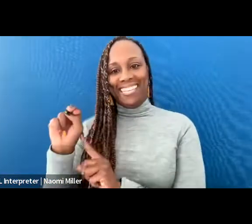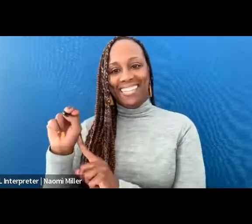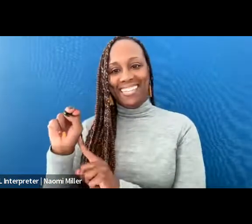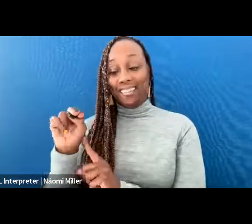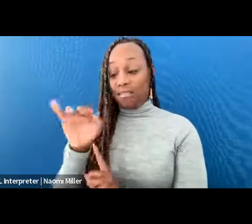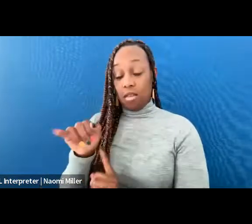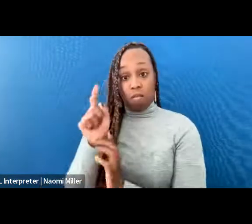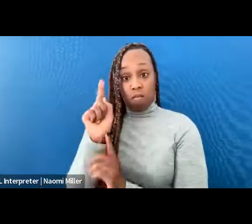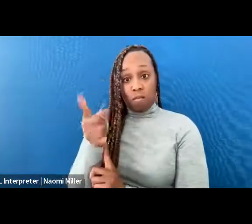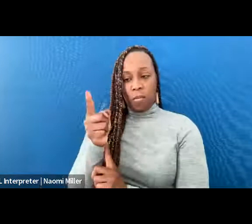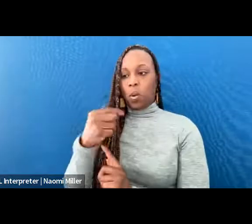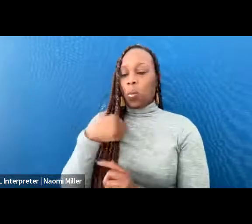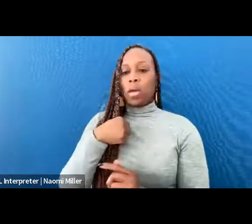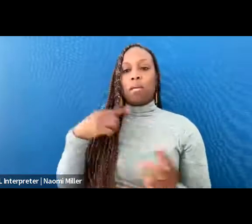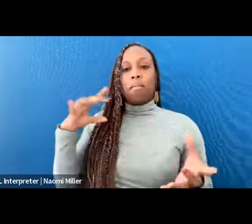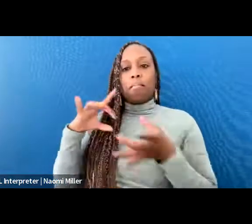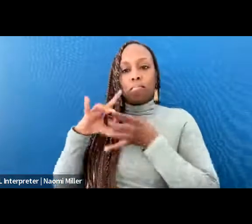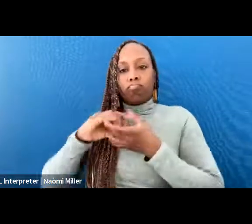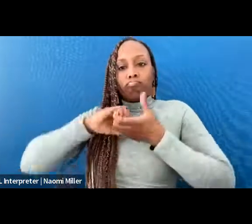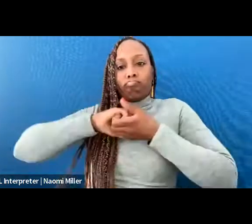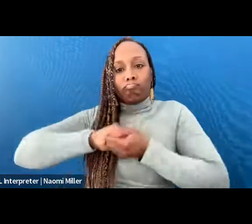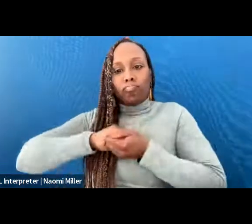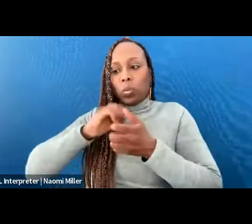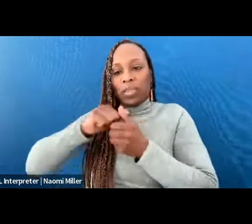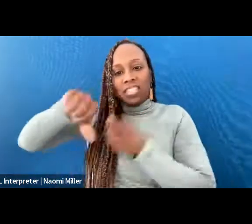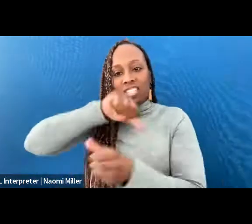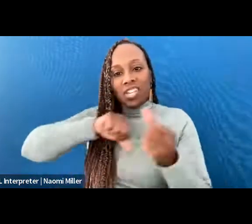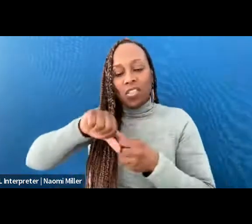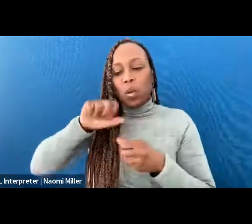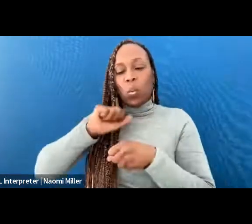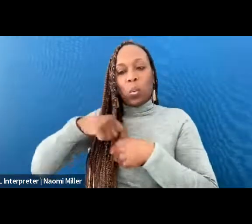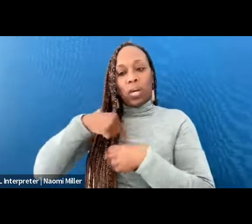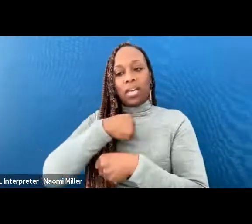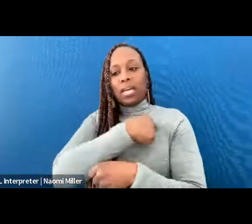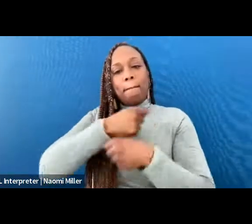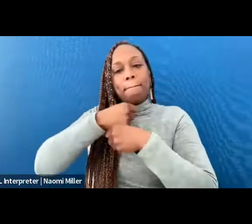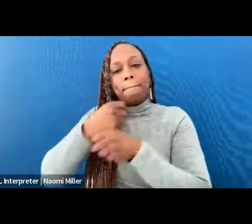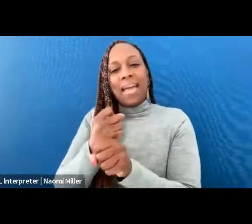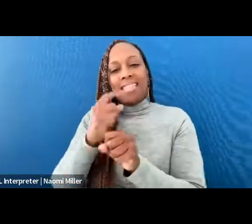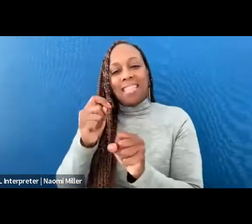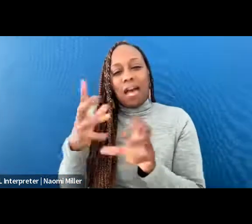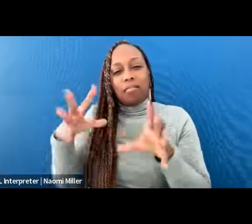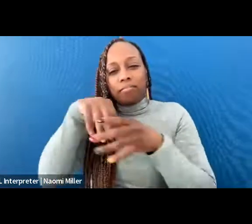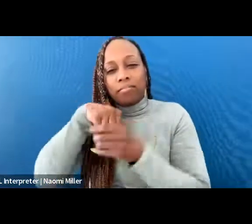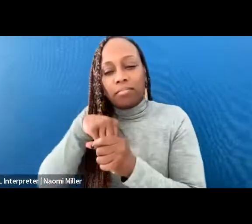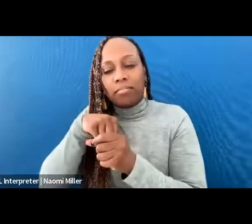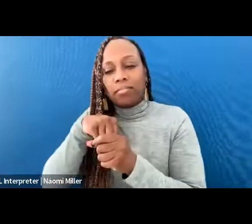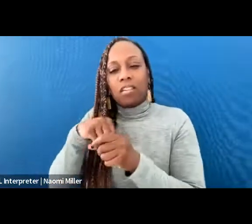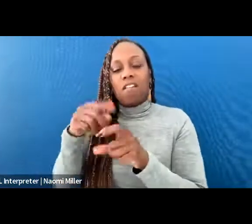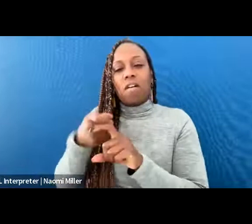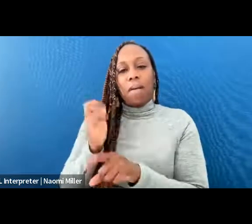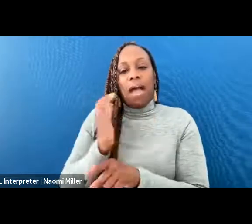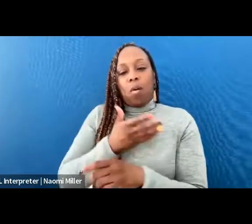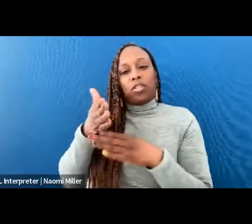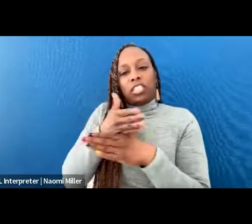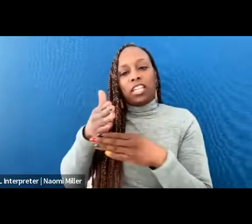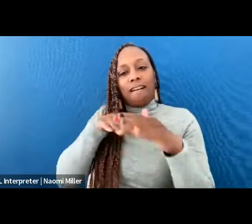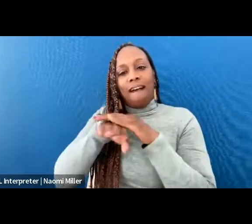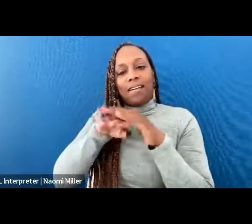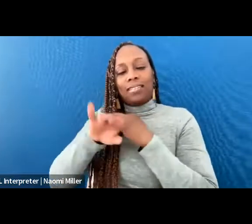moment, we belonged with each other and we created belonging together out of our shared access